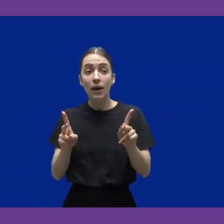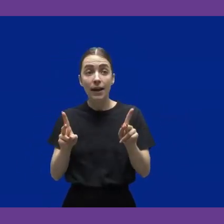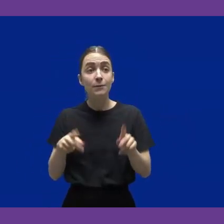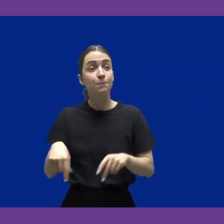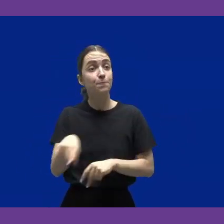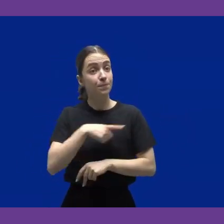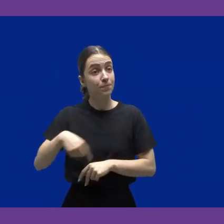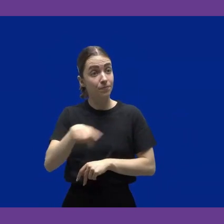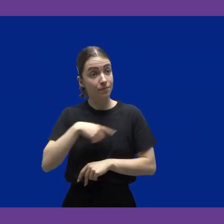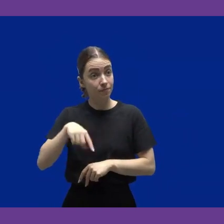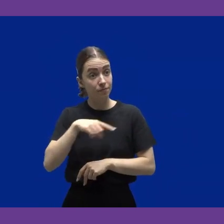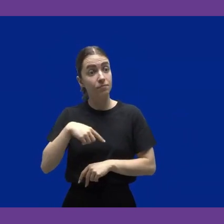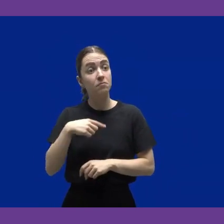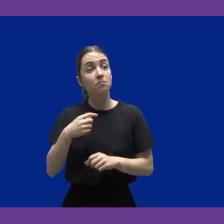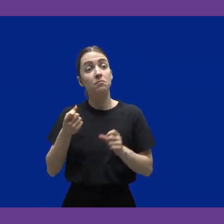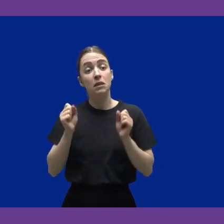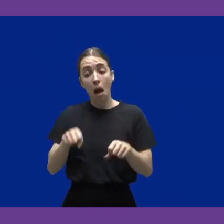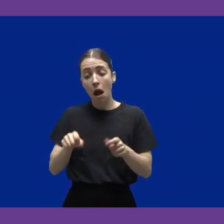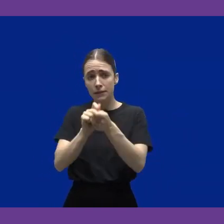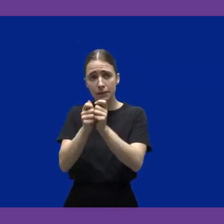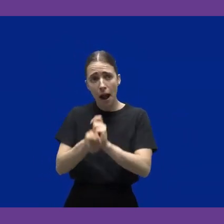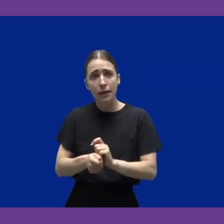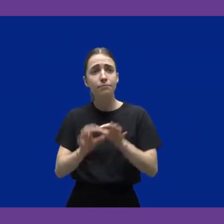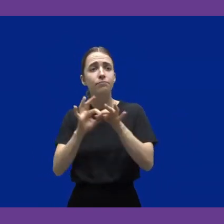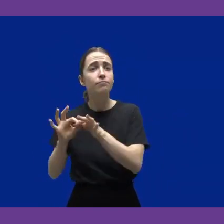the EAA could be revised and included